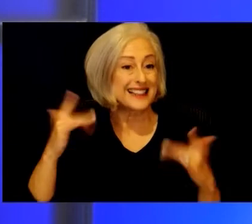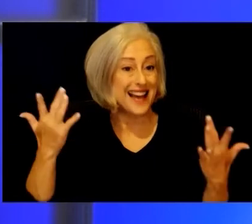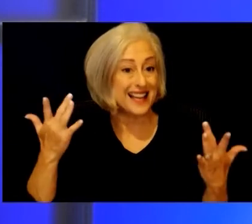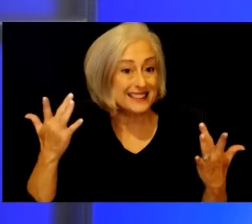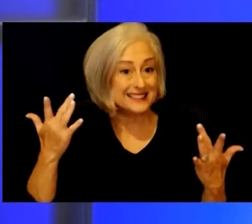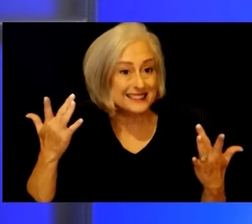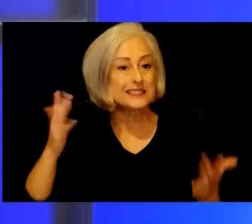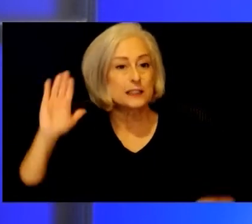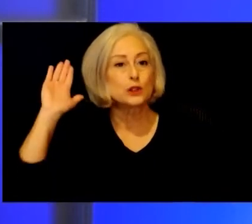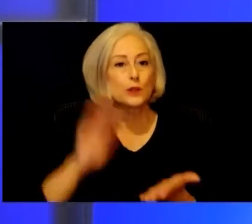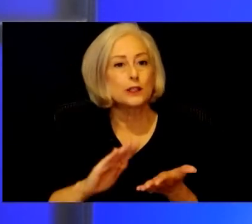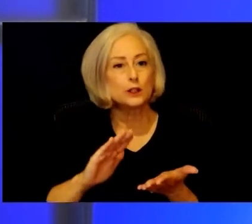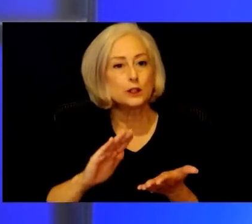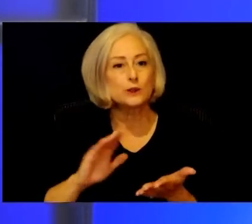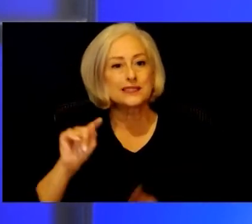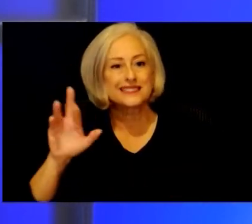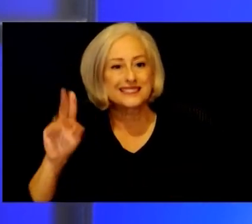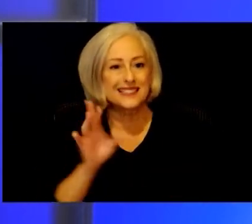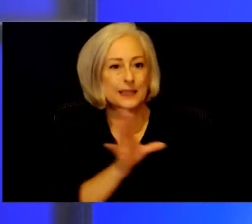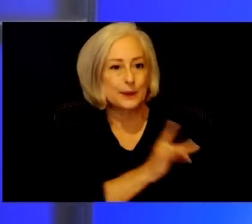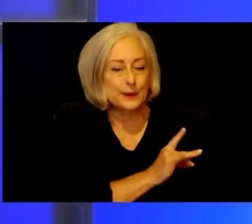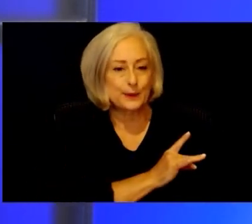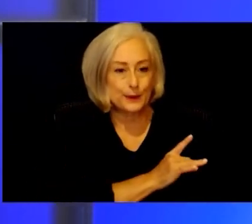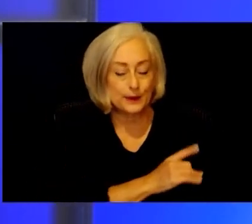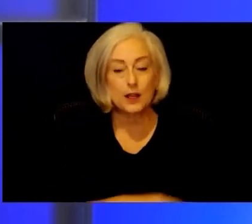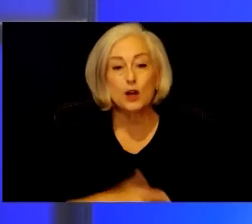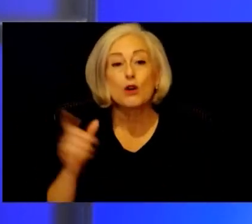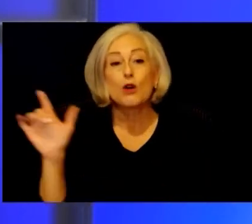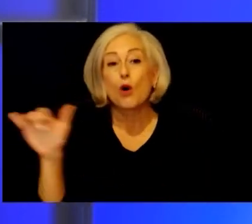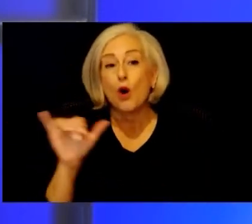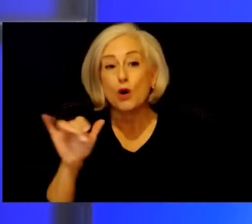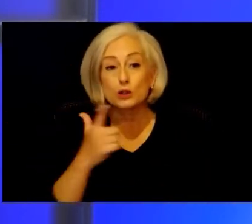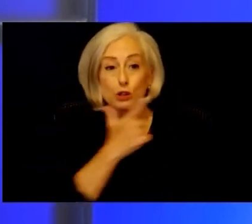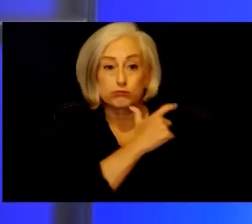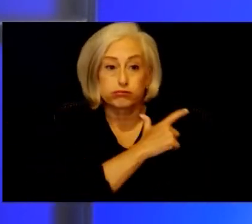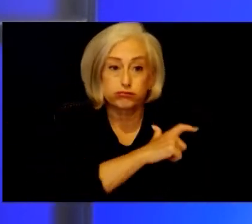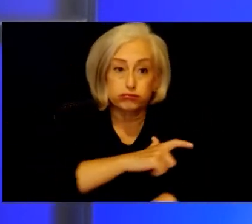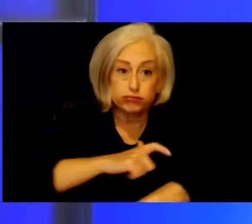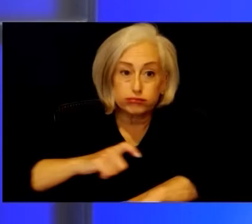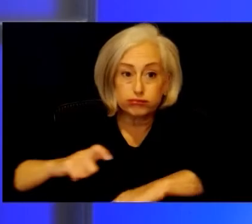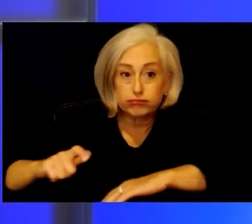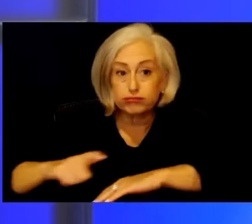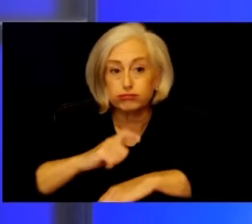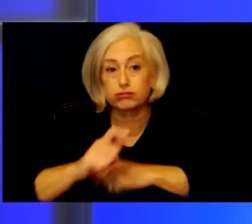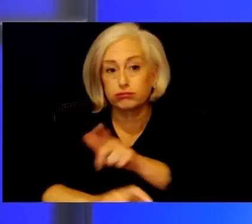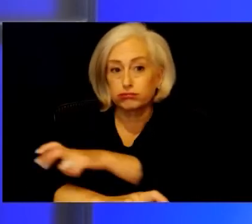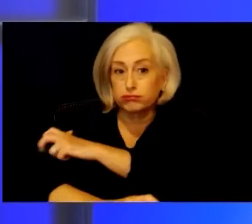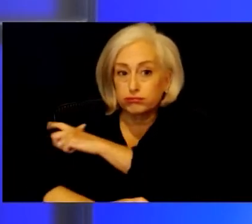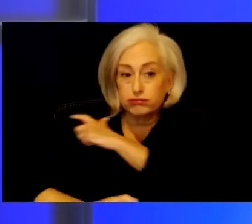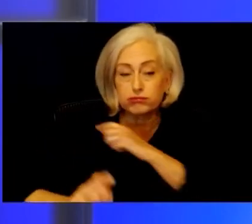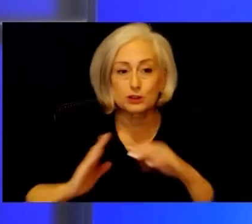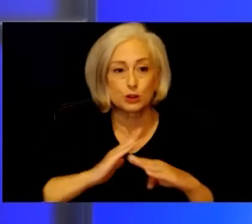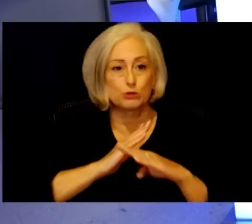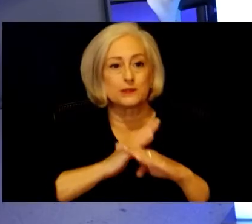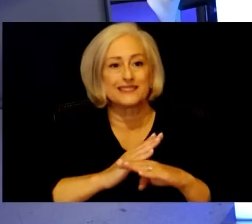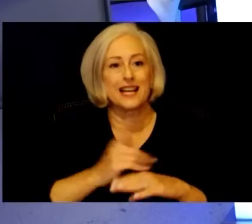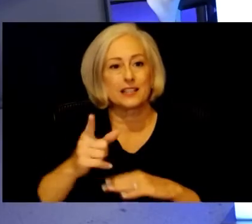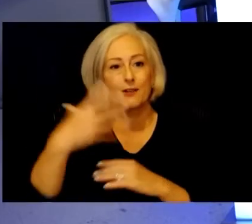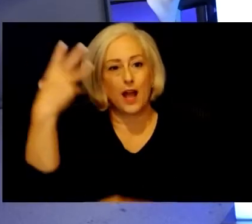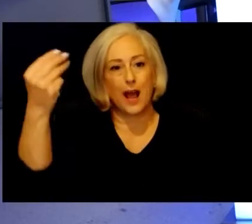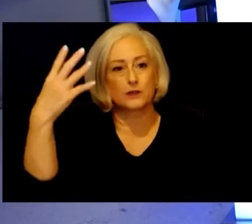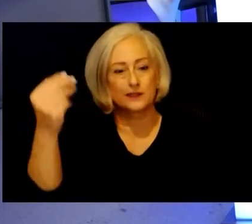and, repellents also, making sure that that's just an extra layer of protection for when you are outdoors. Yeah, I